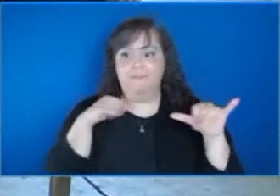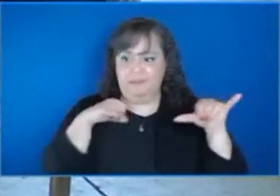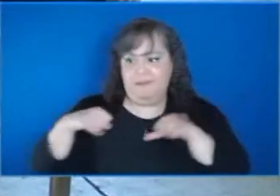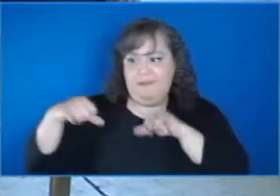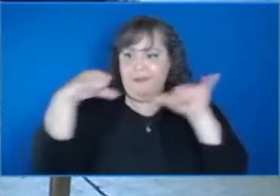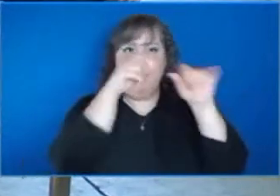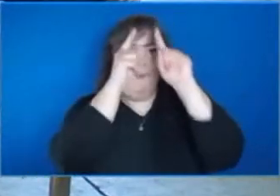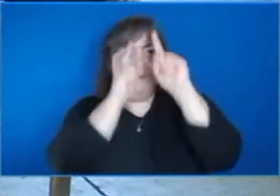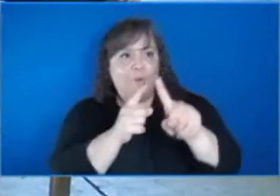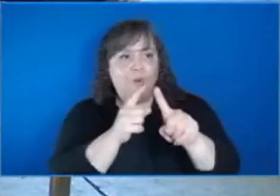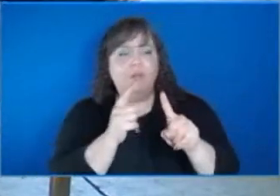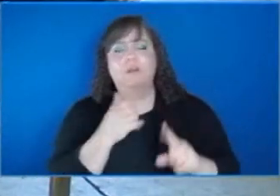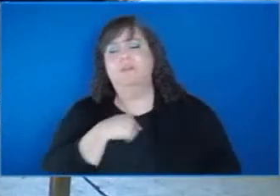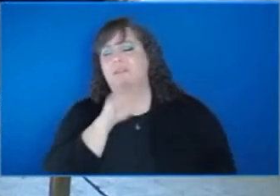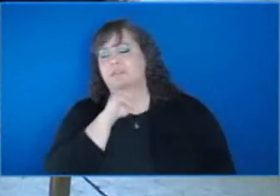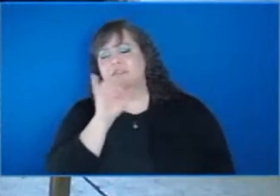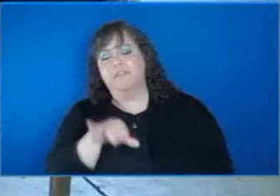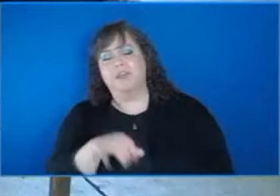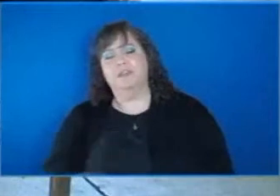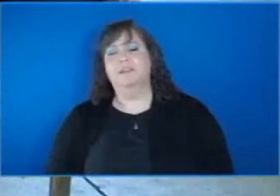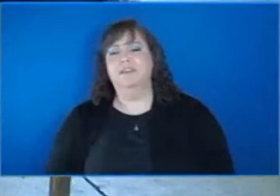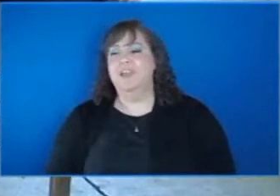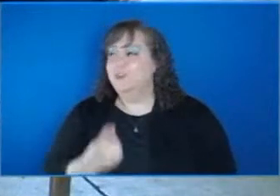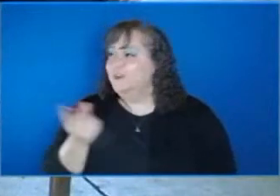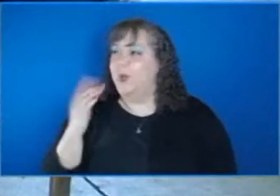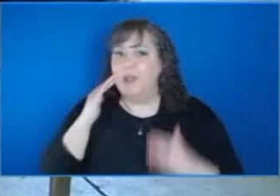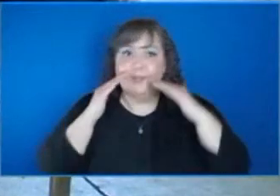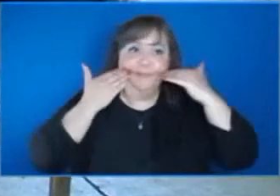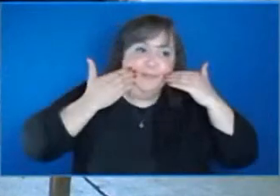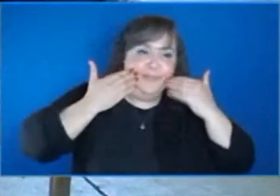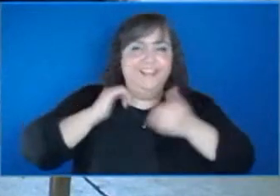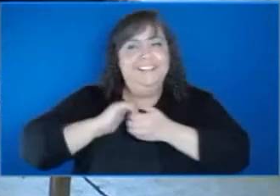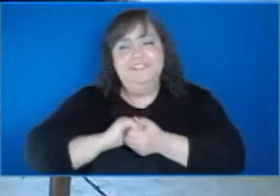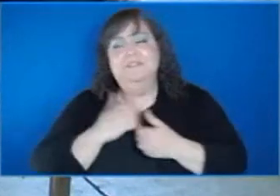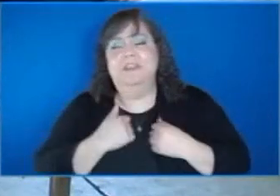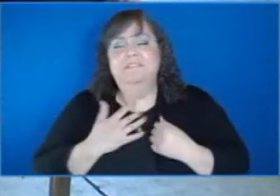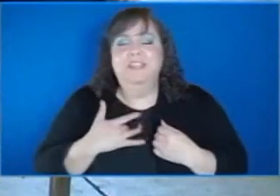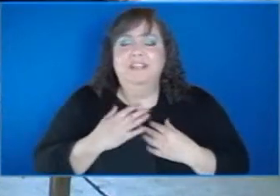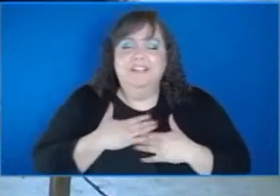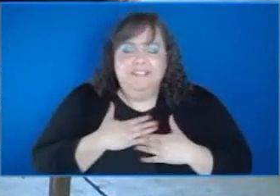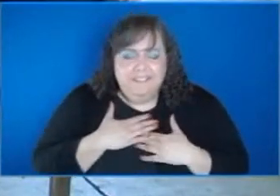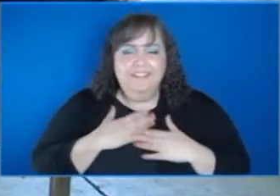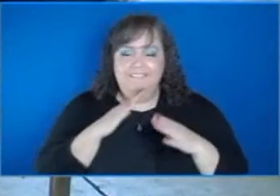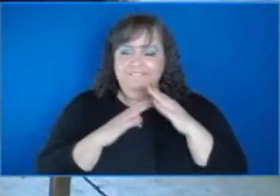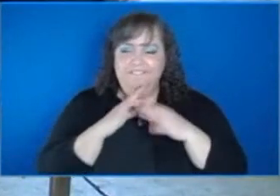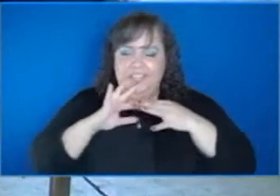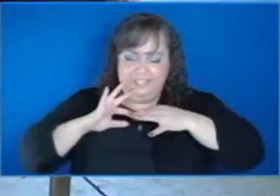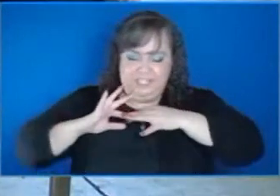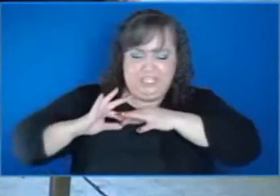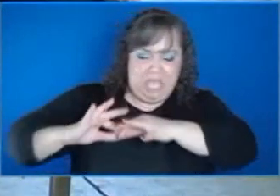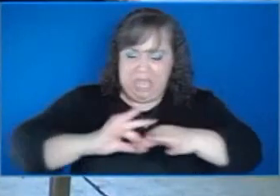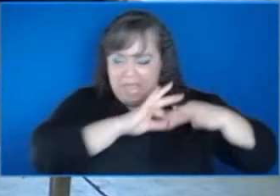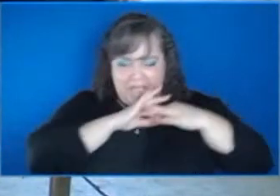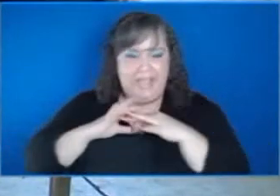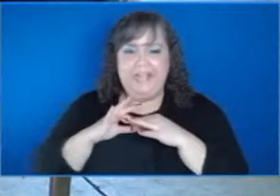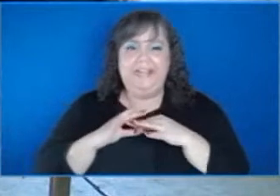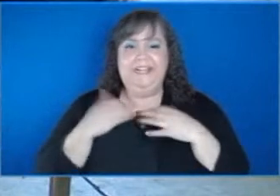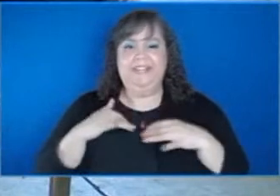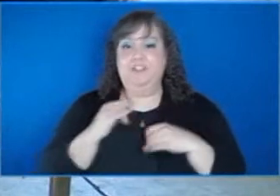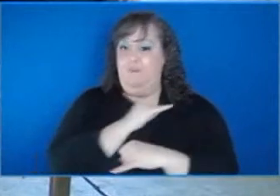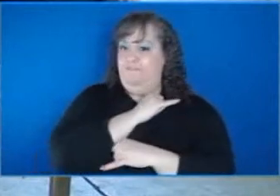got the warm fuzzies about collaboration and the village coming together. This is going to be our final